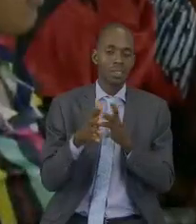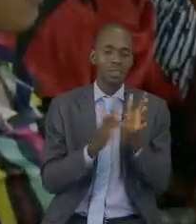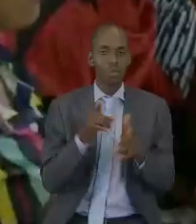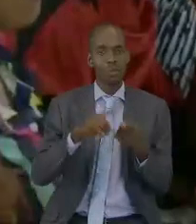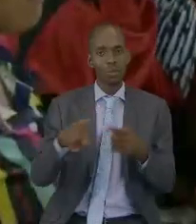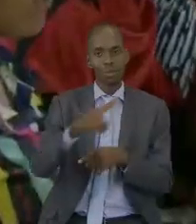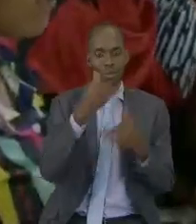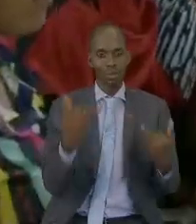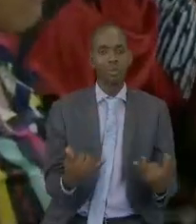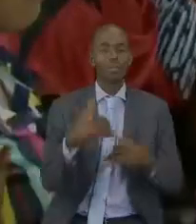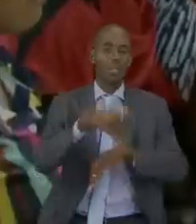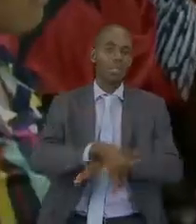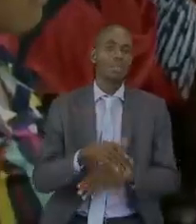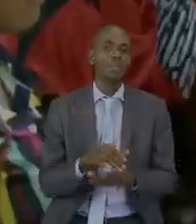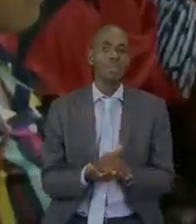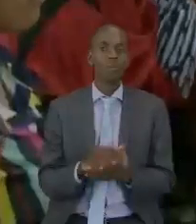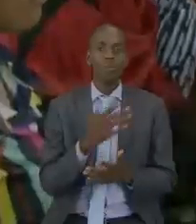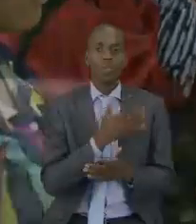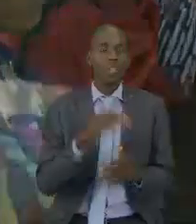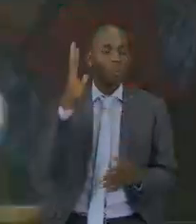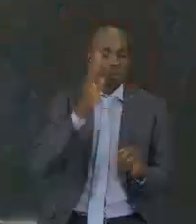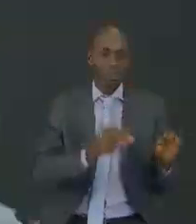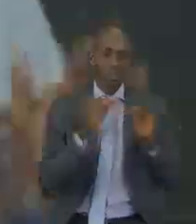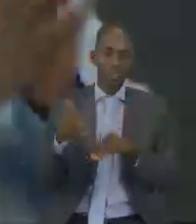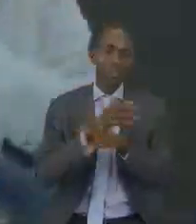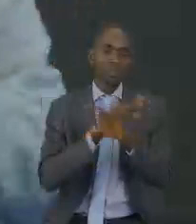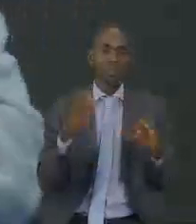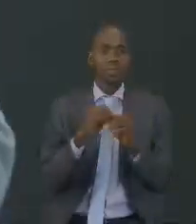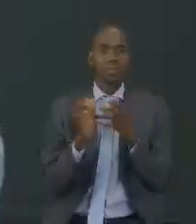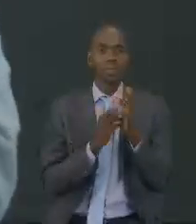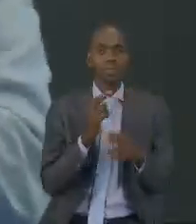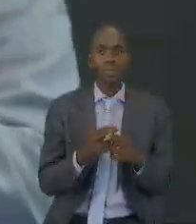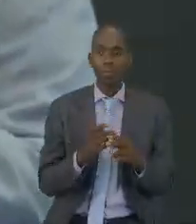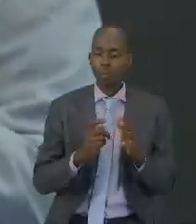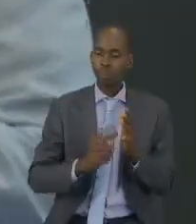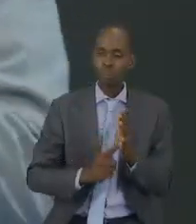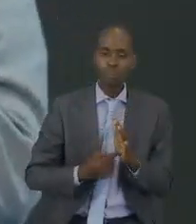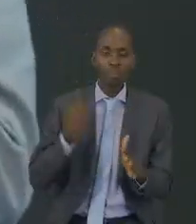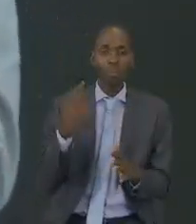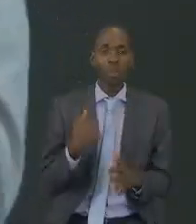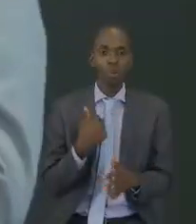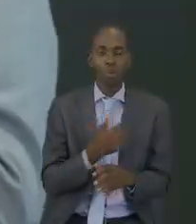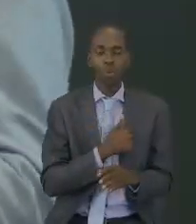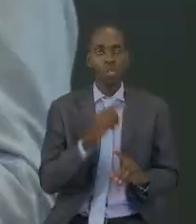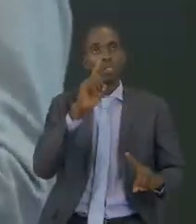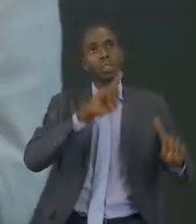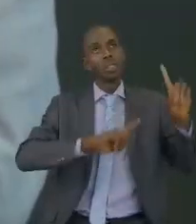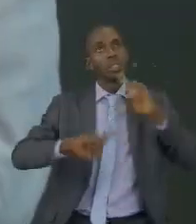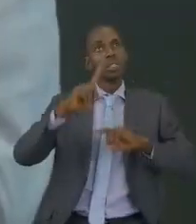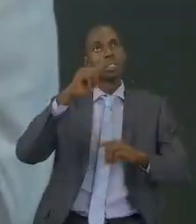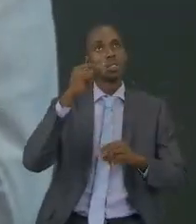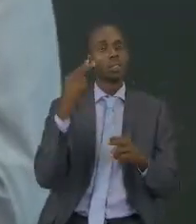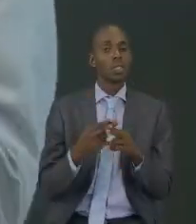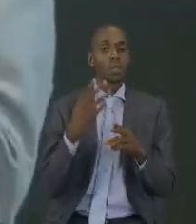tonight. And he will set you free. The moment we mention the name of